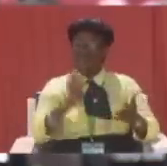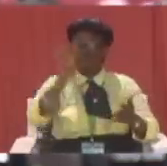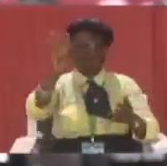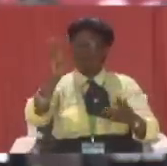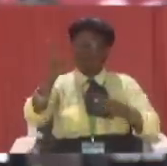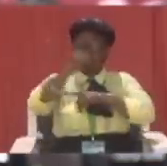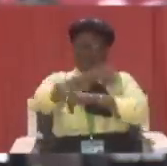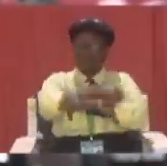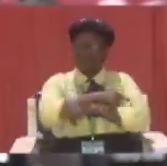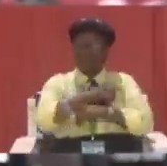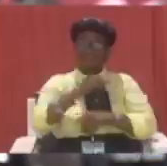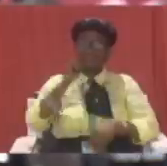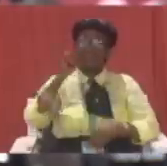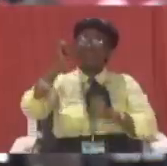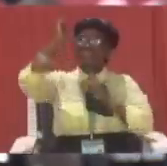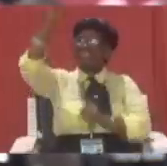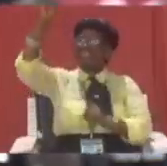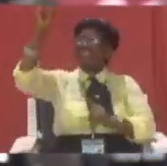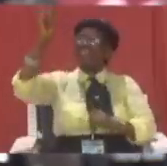He spoke a word.